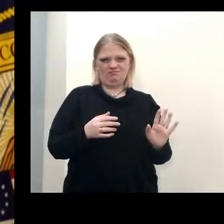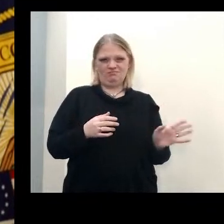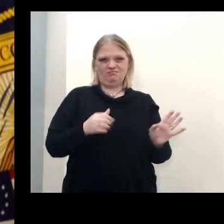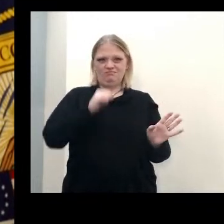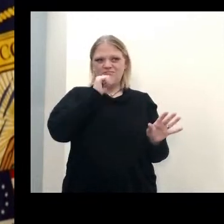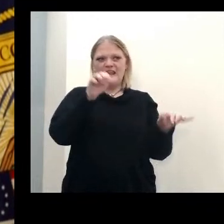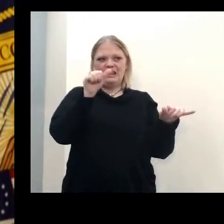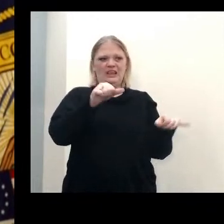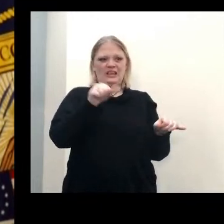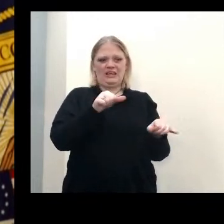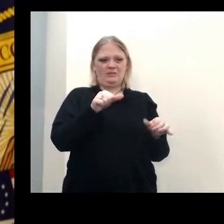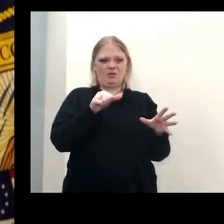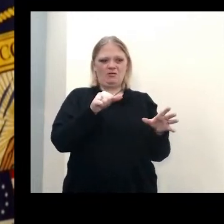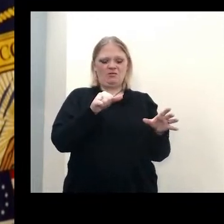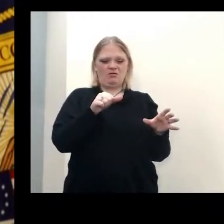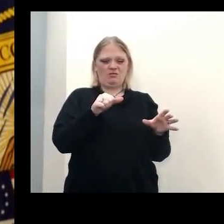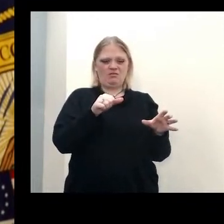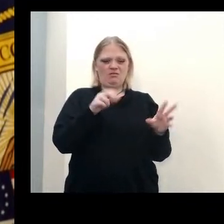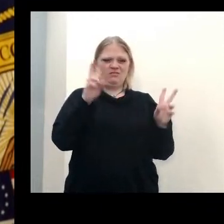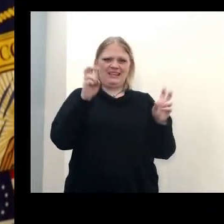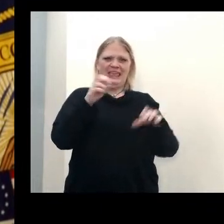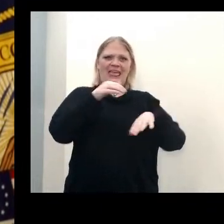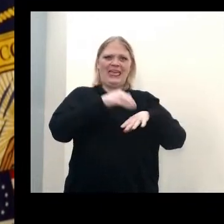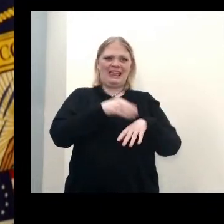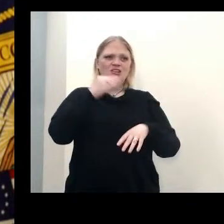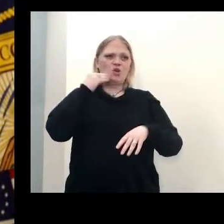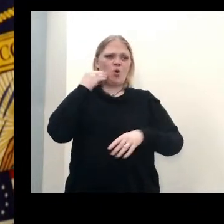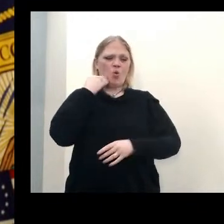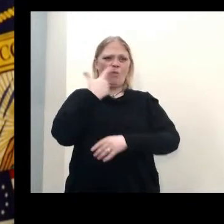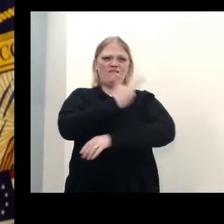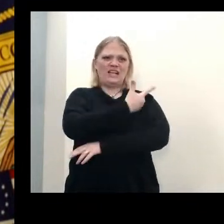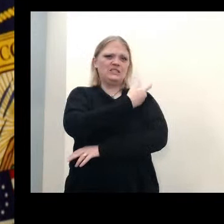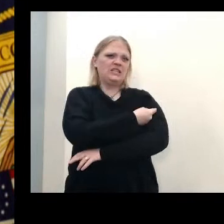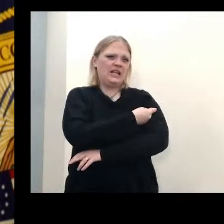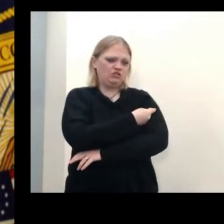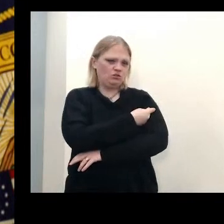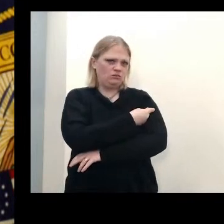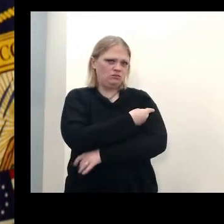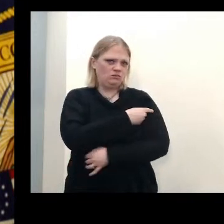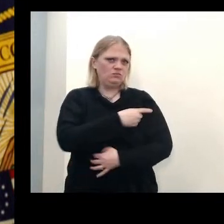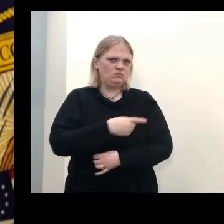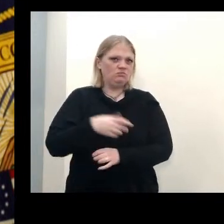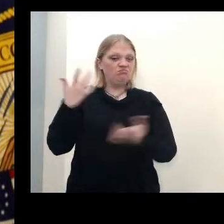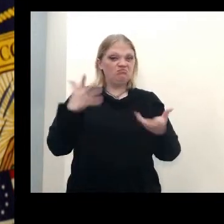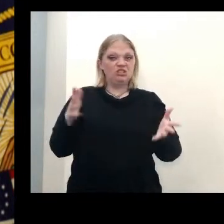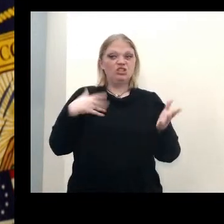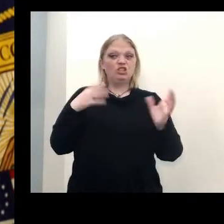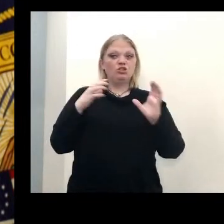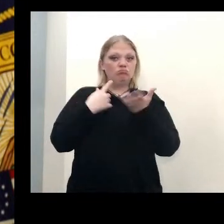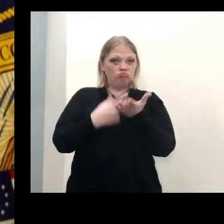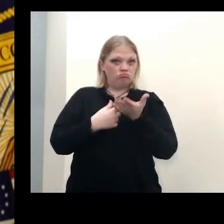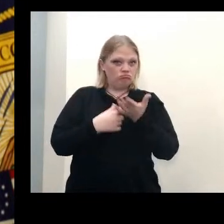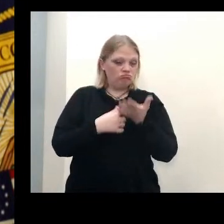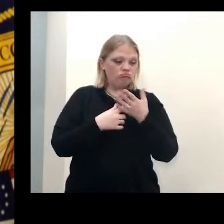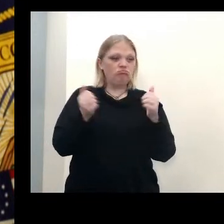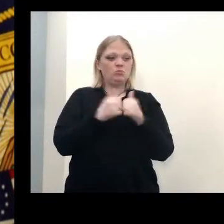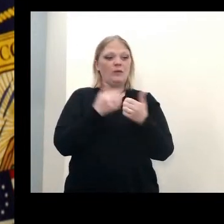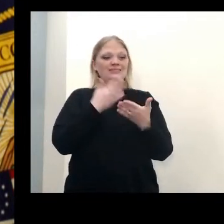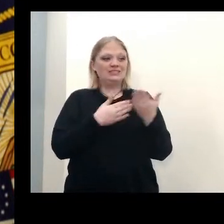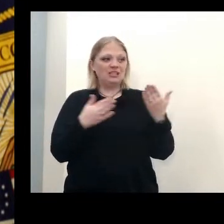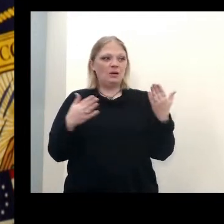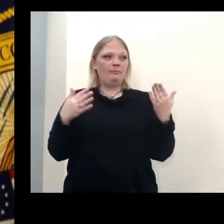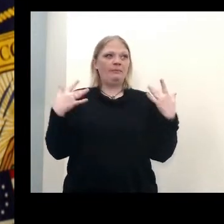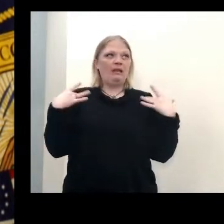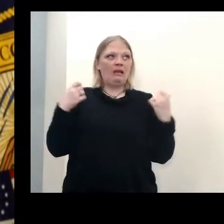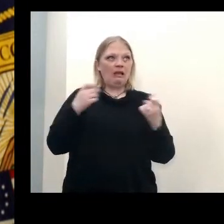able to do Monroe or to do at-home vaccination. We have had conversations with some of the healthcare providers